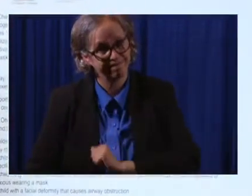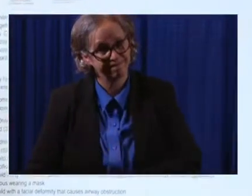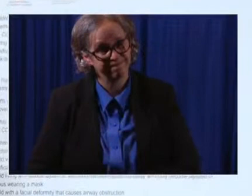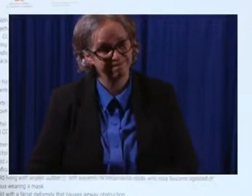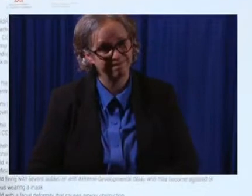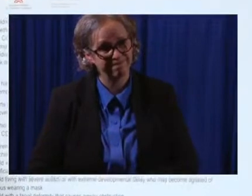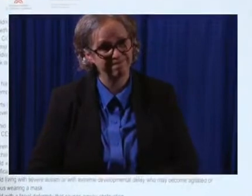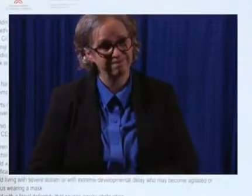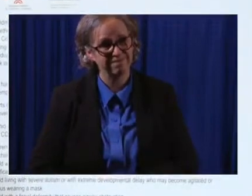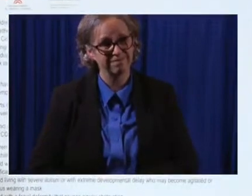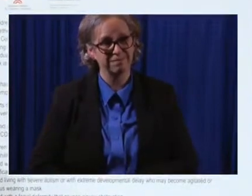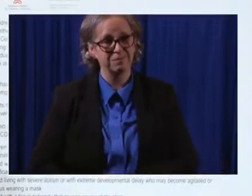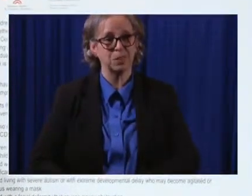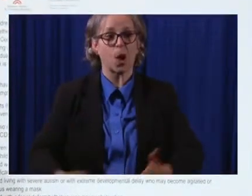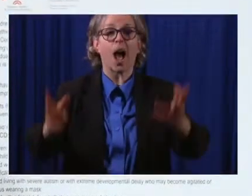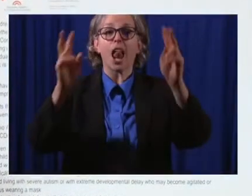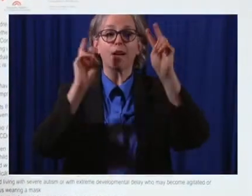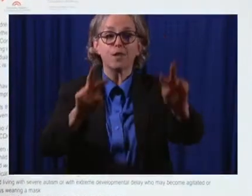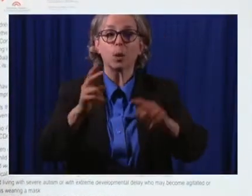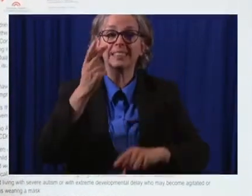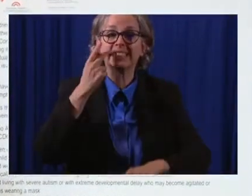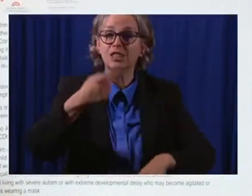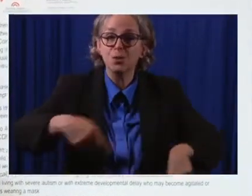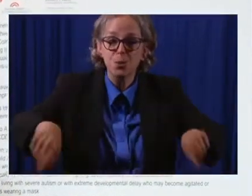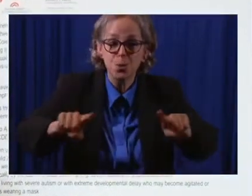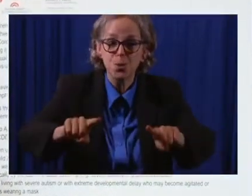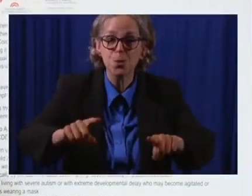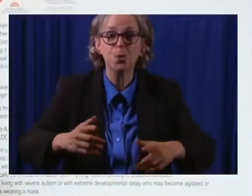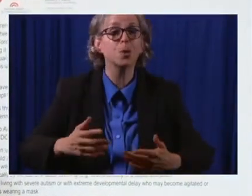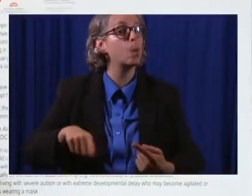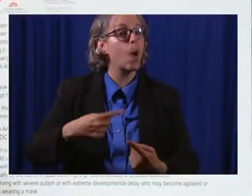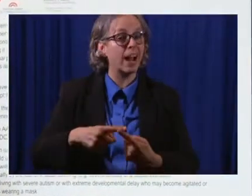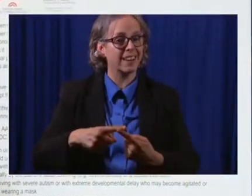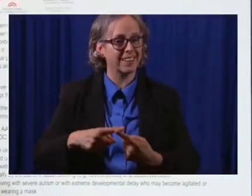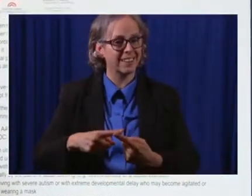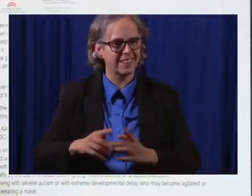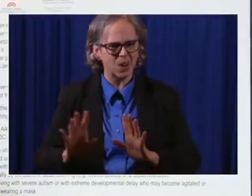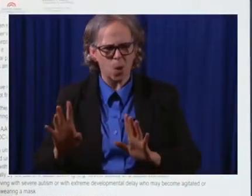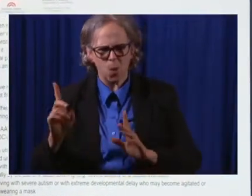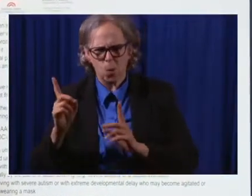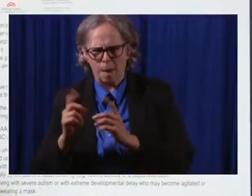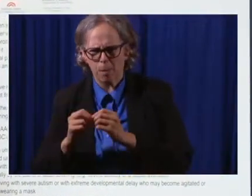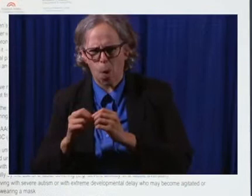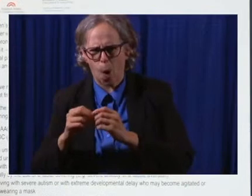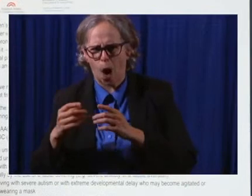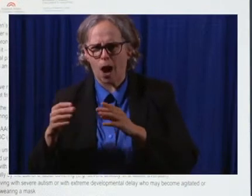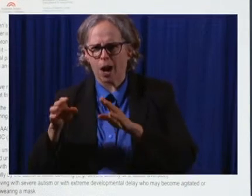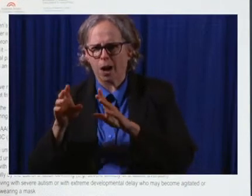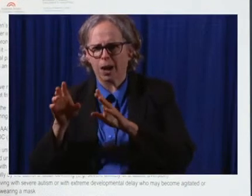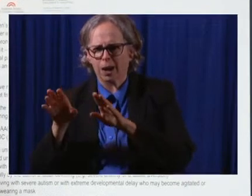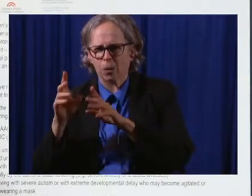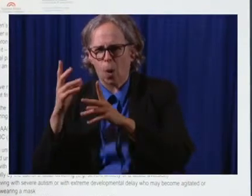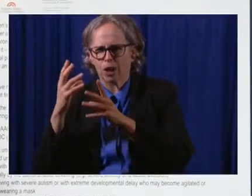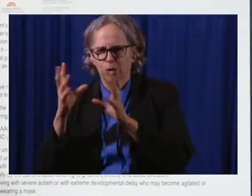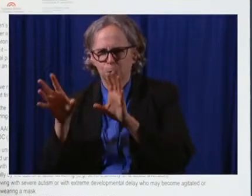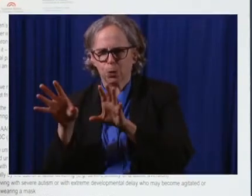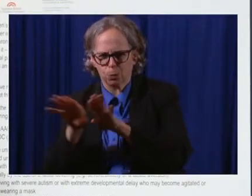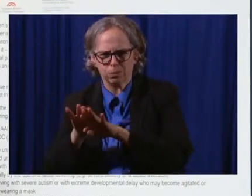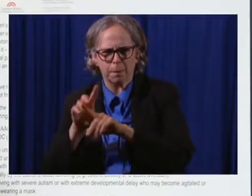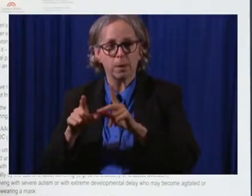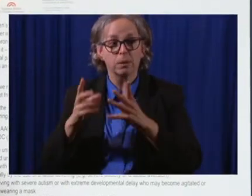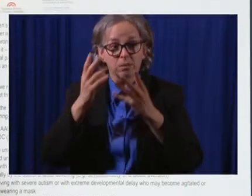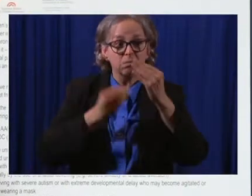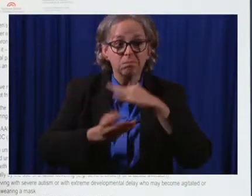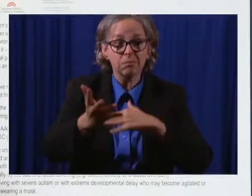We look forward to seeing everyone. We will have a close here in a minute, but in case I forget, just announce we'll be here Thursday, but it'll be at